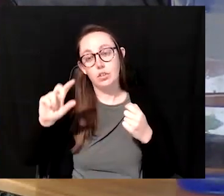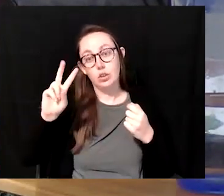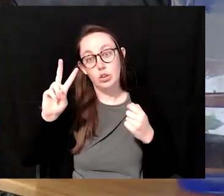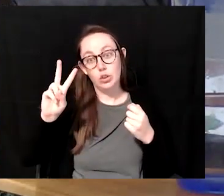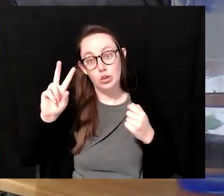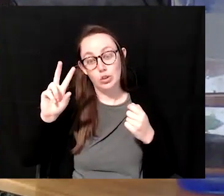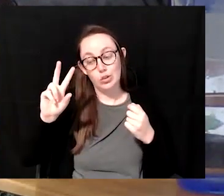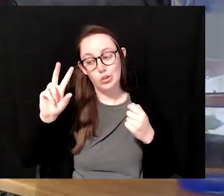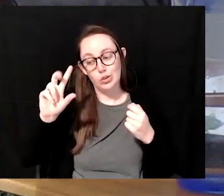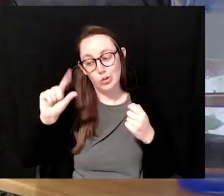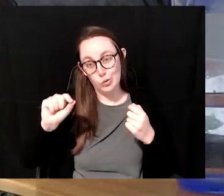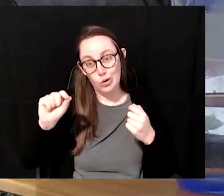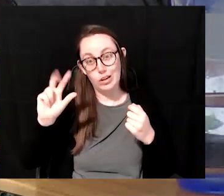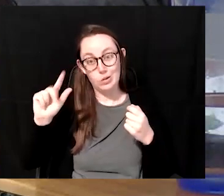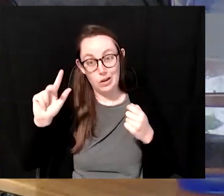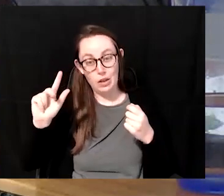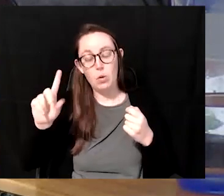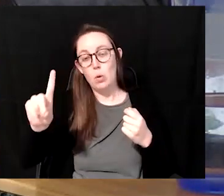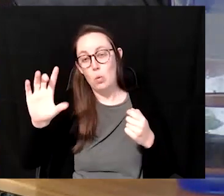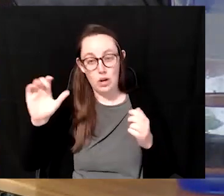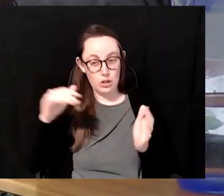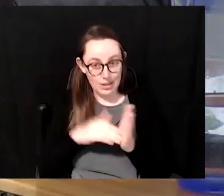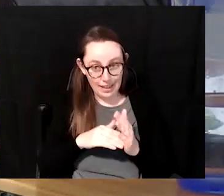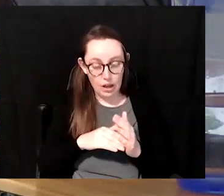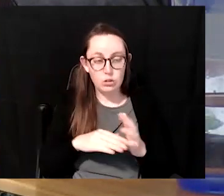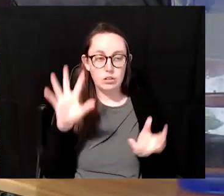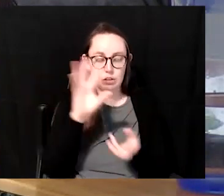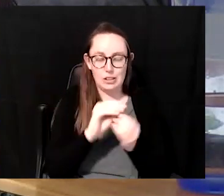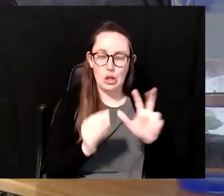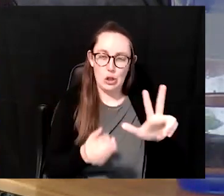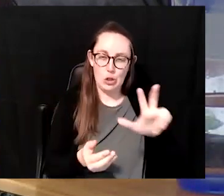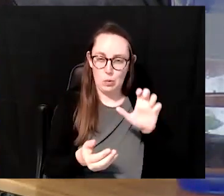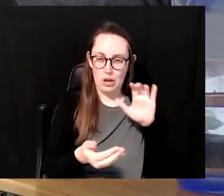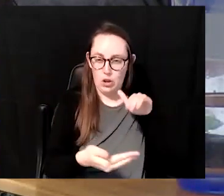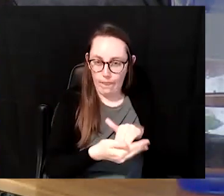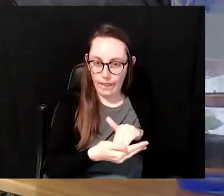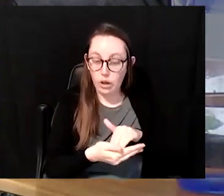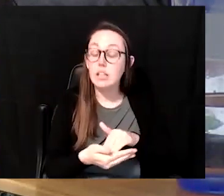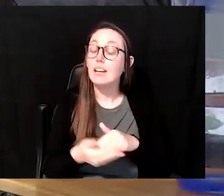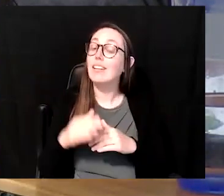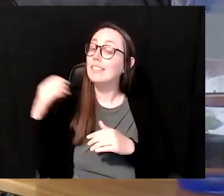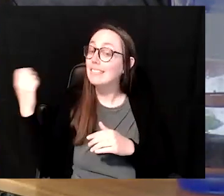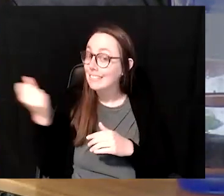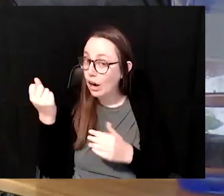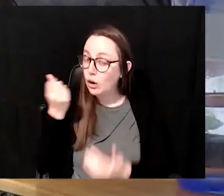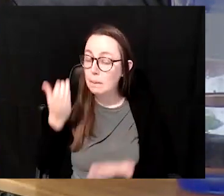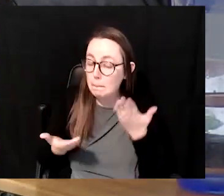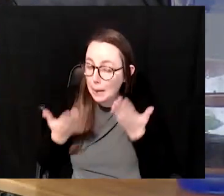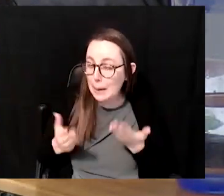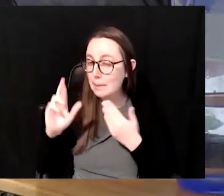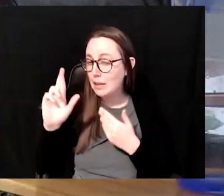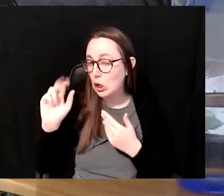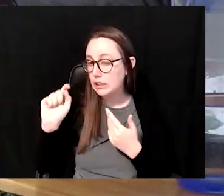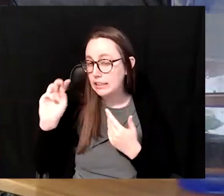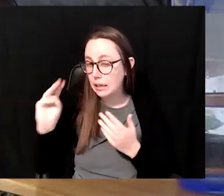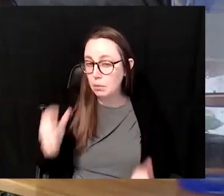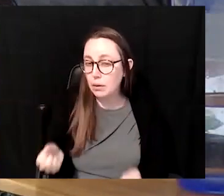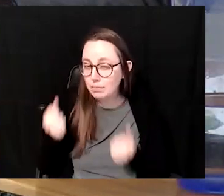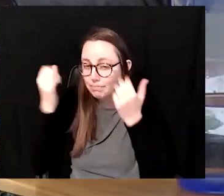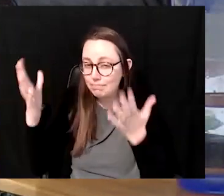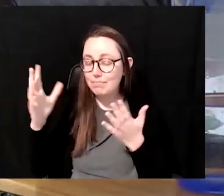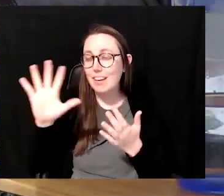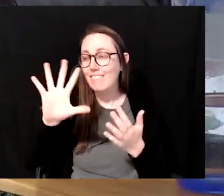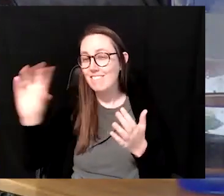is only pursuant to rtm's decision on Saturday so um what but